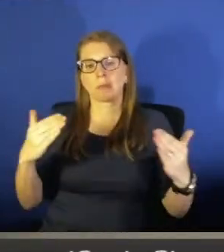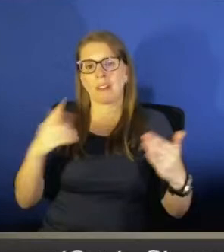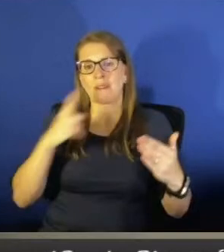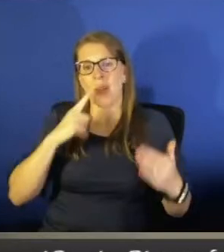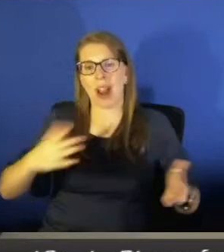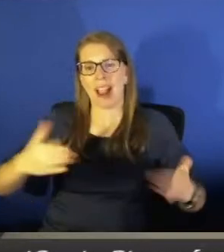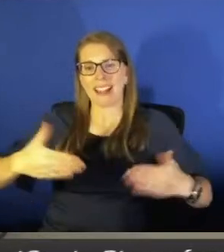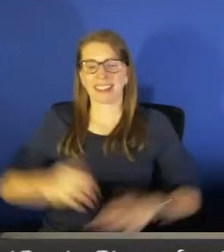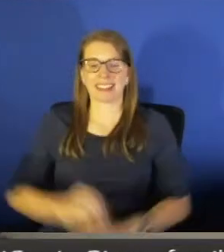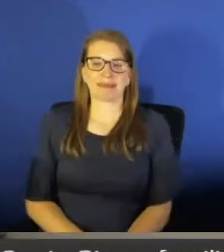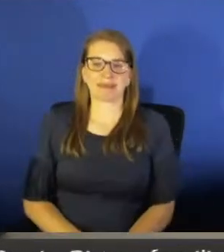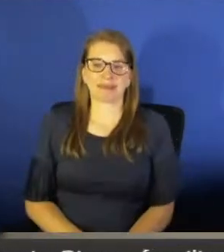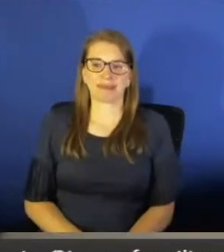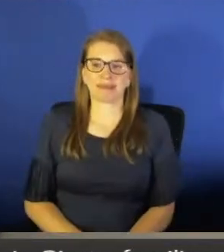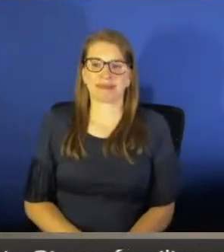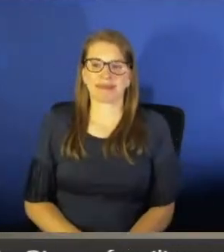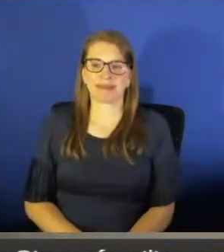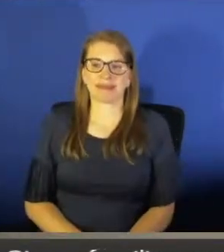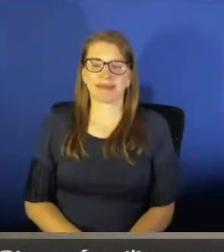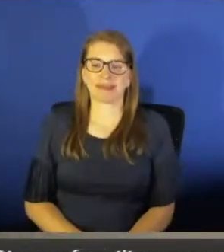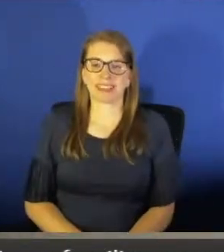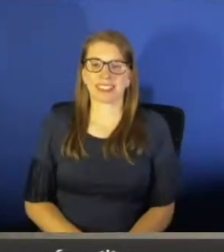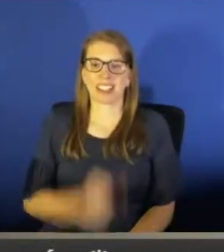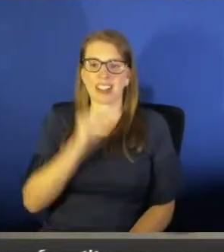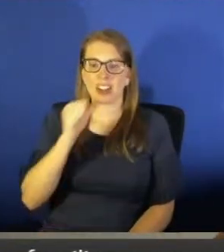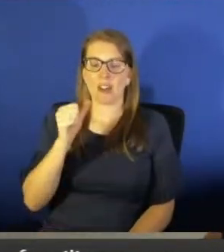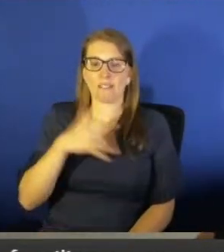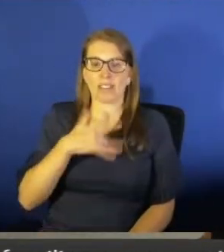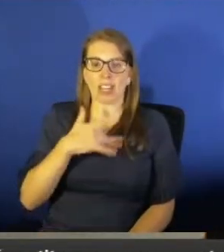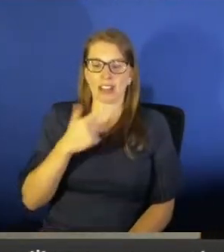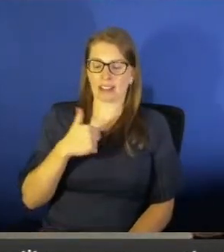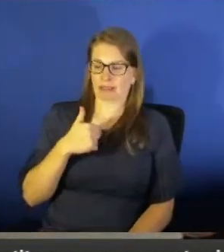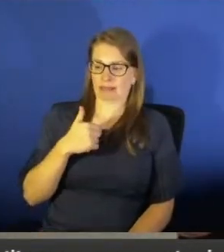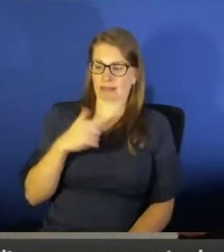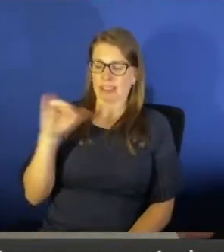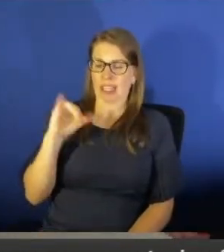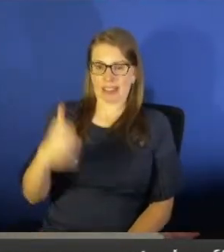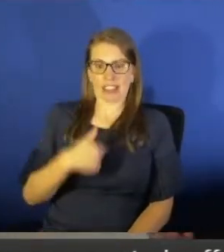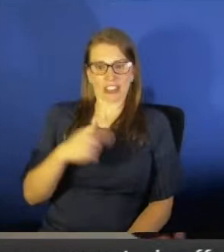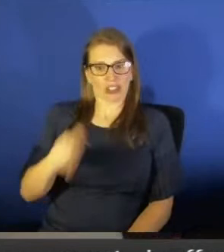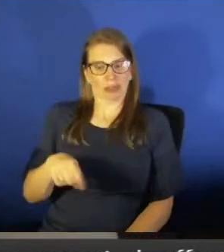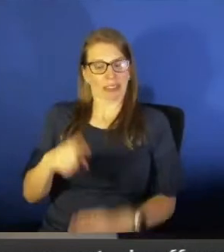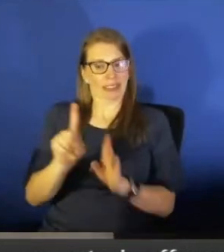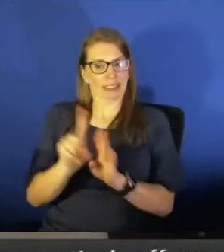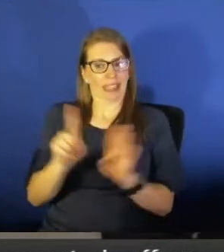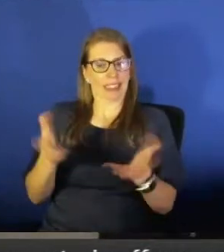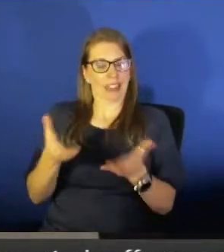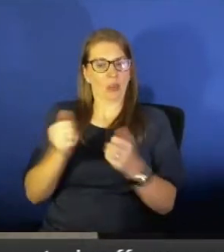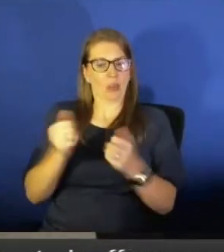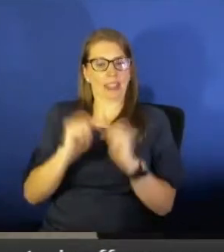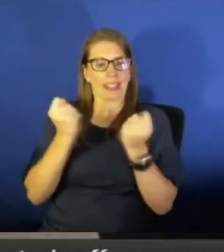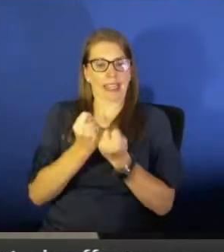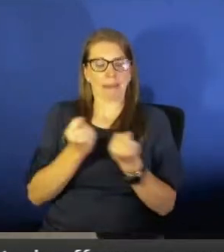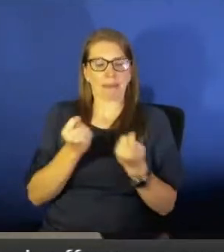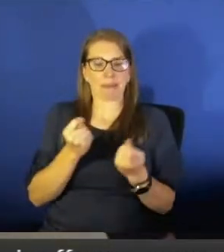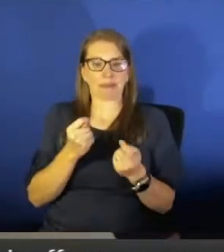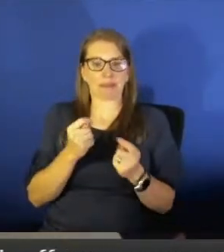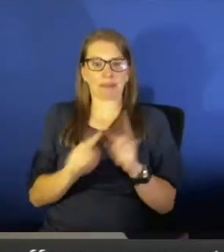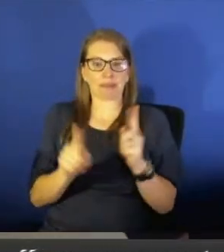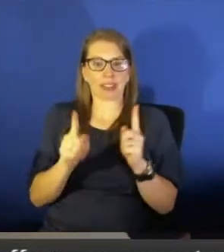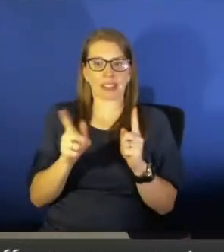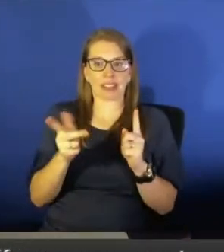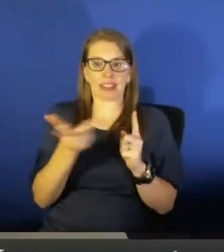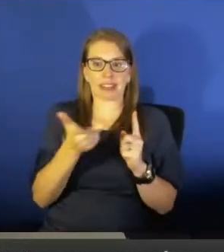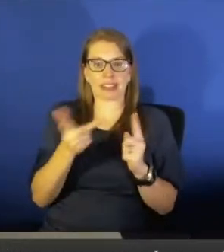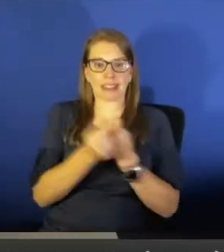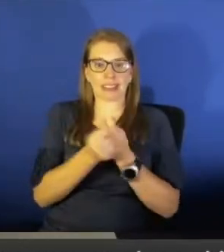just think I don't even feel like I deserve to be standing here with this team, but this is the team that saves lives and puts their lives on the line